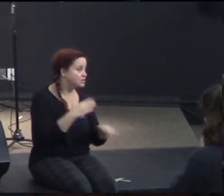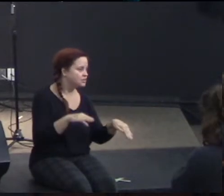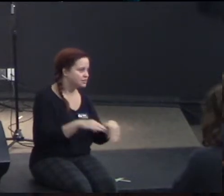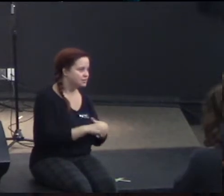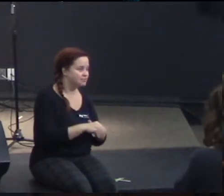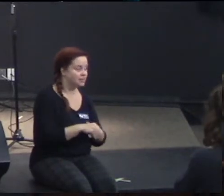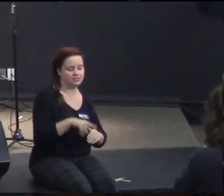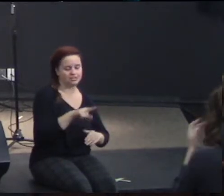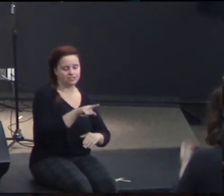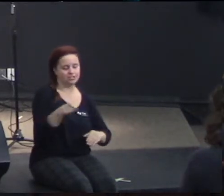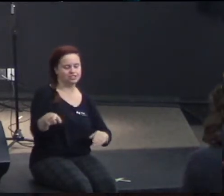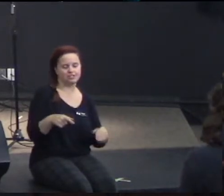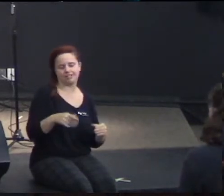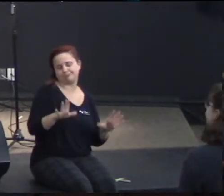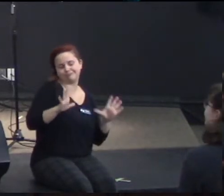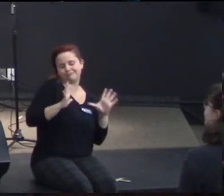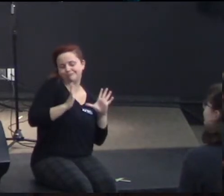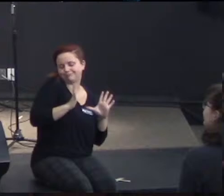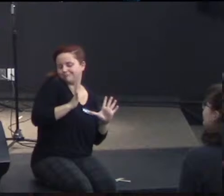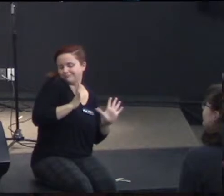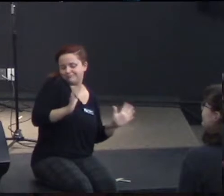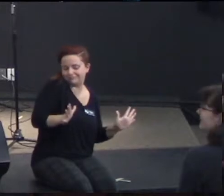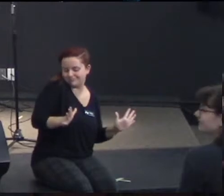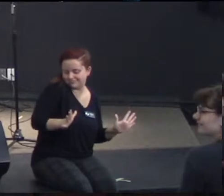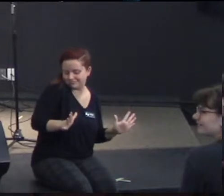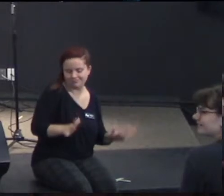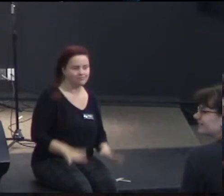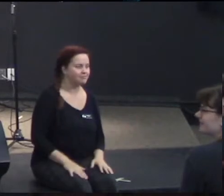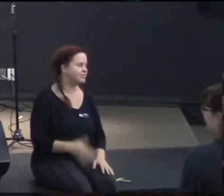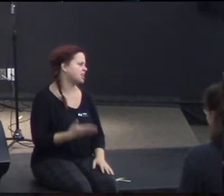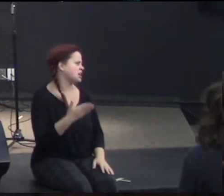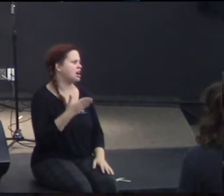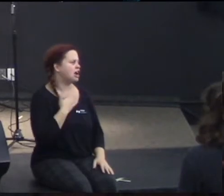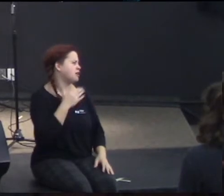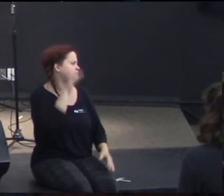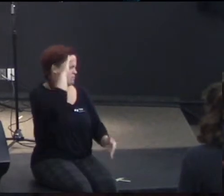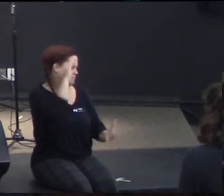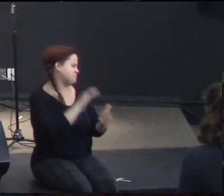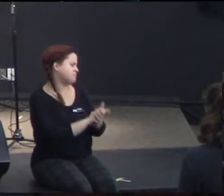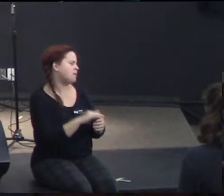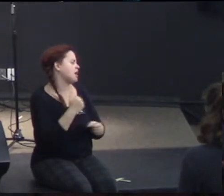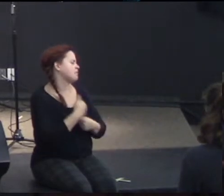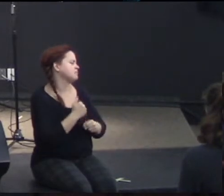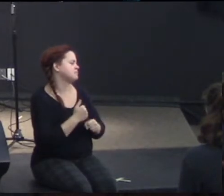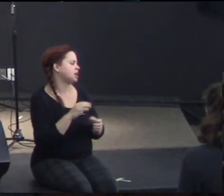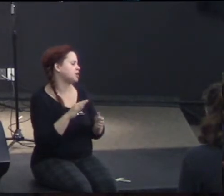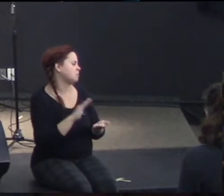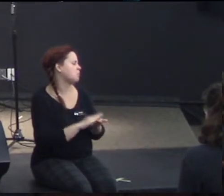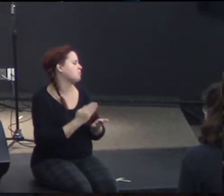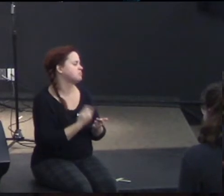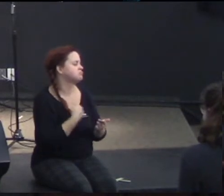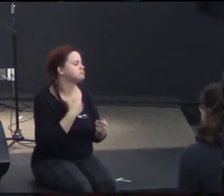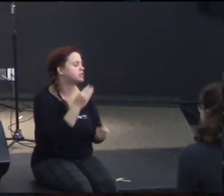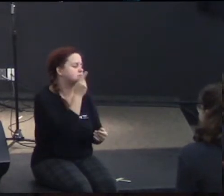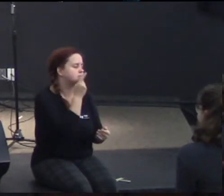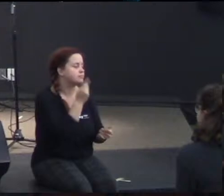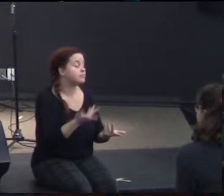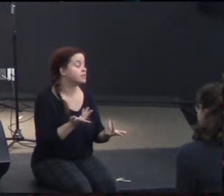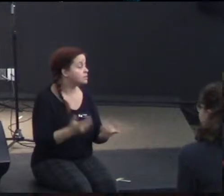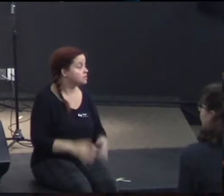go. My honey made me dinner. She's not going to say anything, which will, of course, reinforce